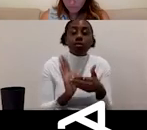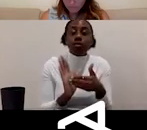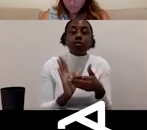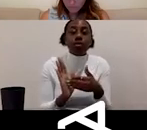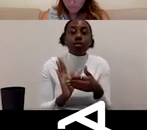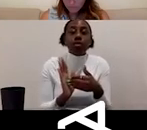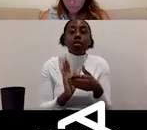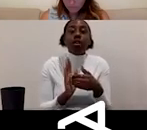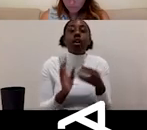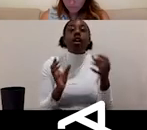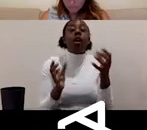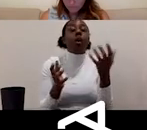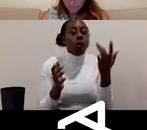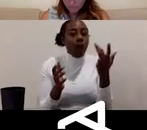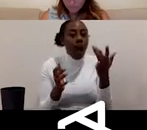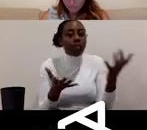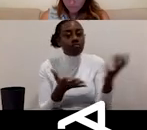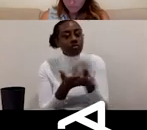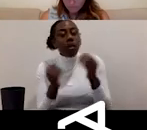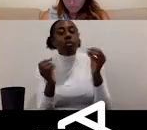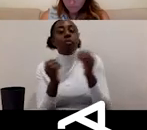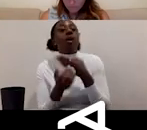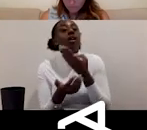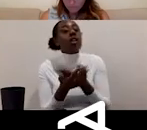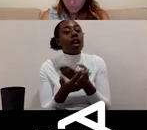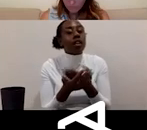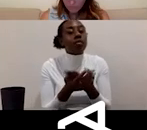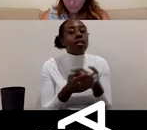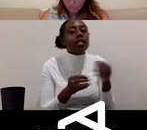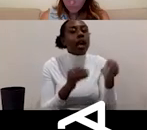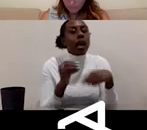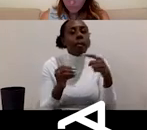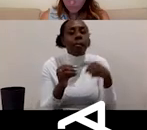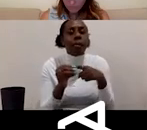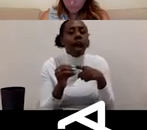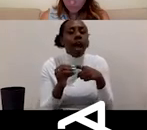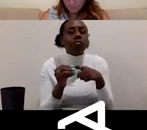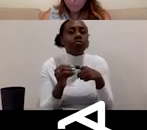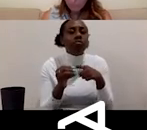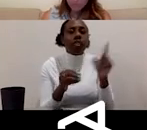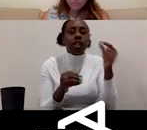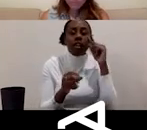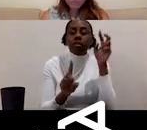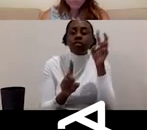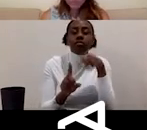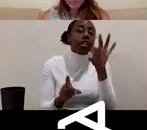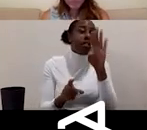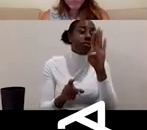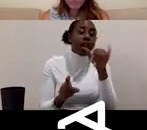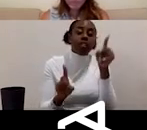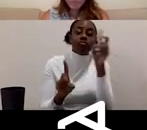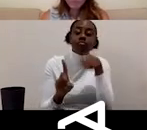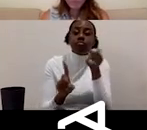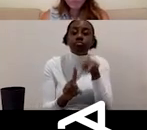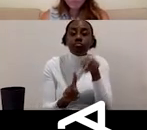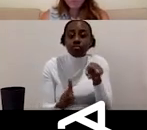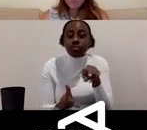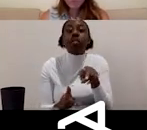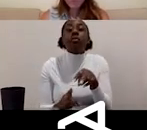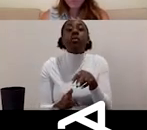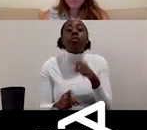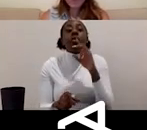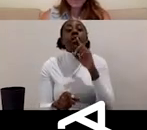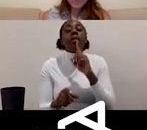the scope of the FBI surveillance of our movements. But we also officially launch our Protect Black Dissent